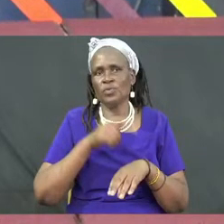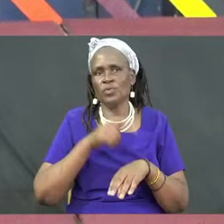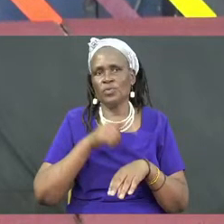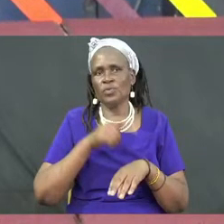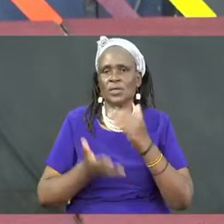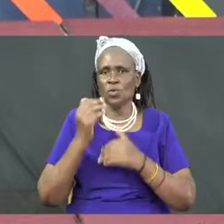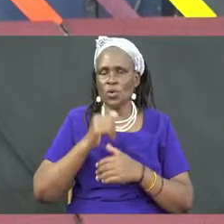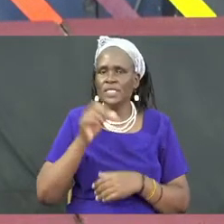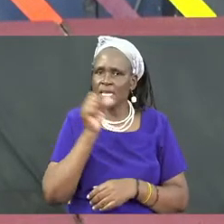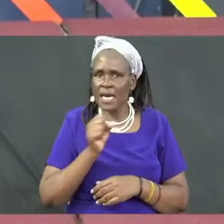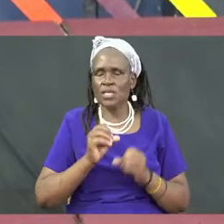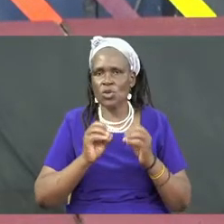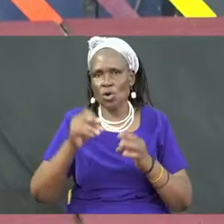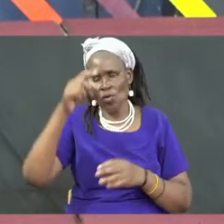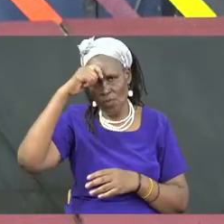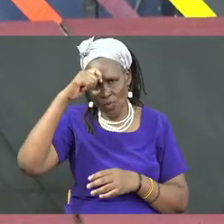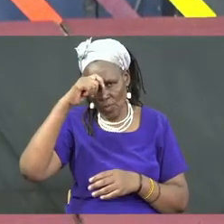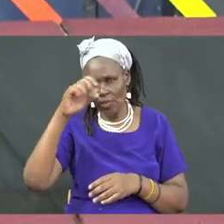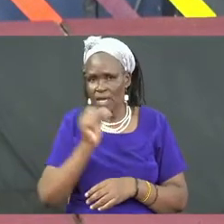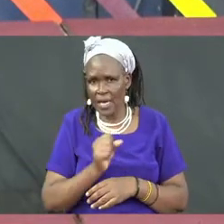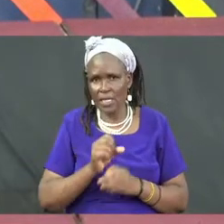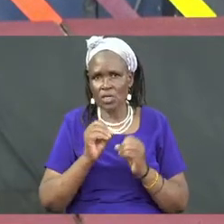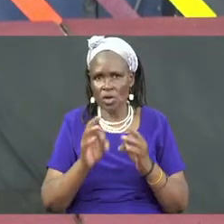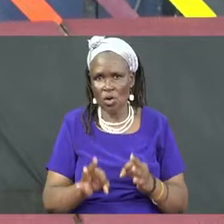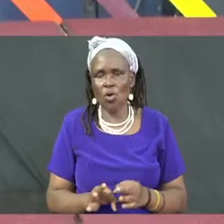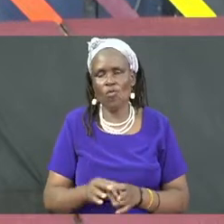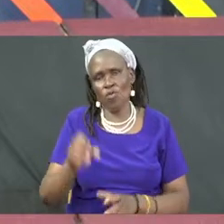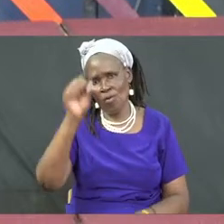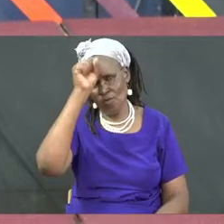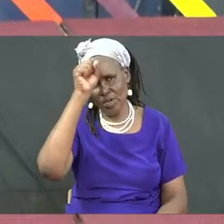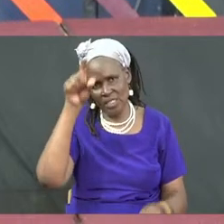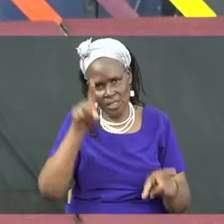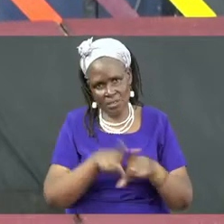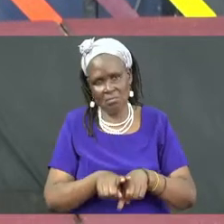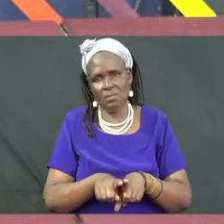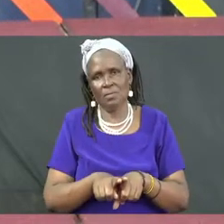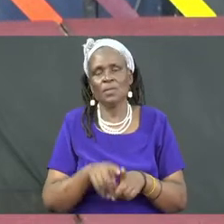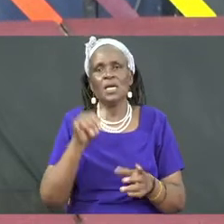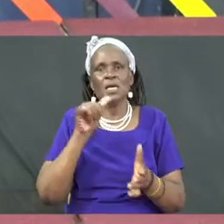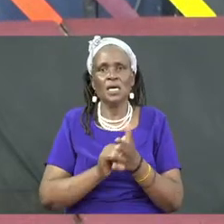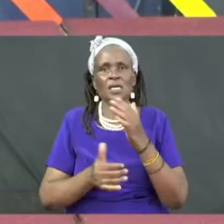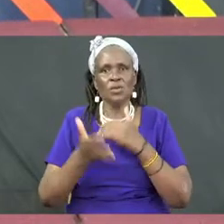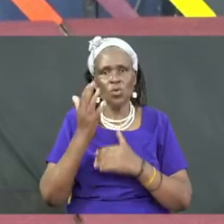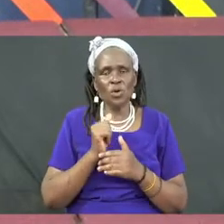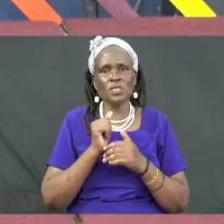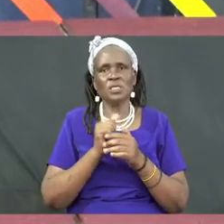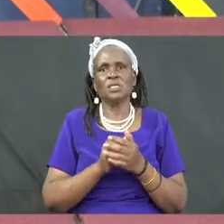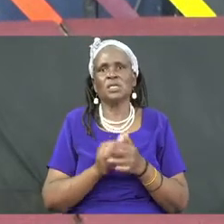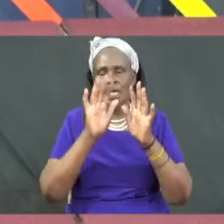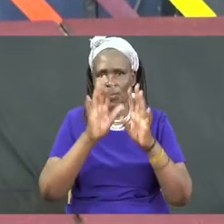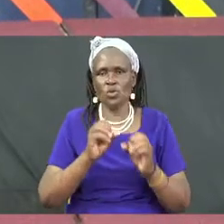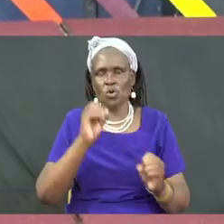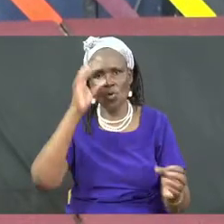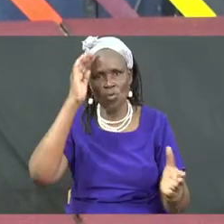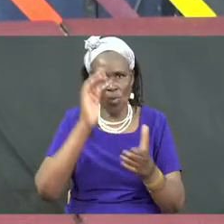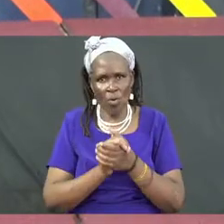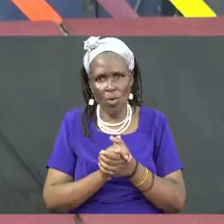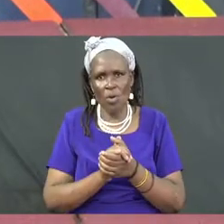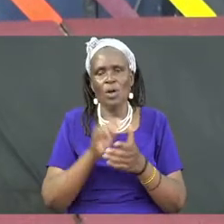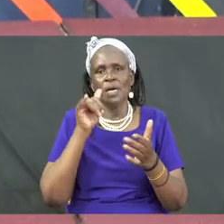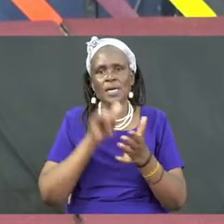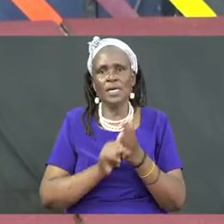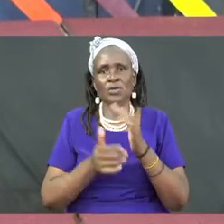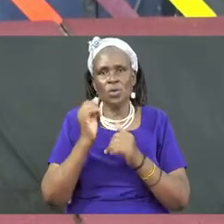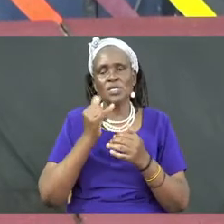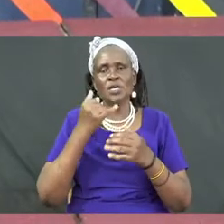of wisdom. It was the age of foolishness. It was the epoch of belief. It was the epoch